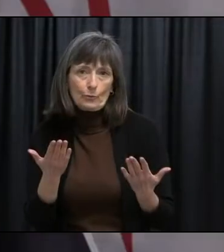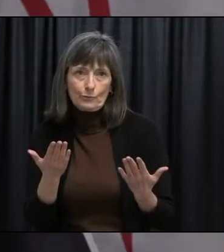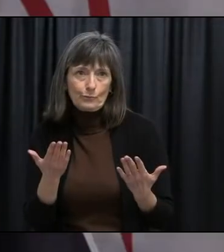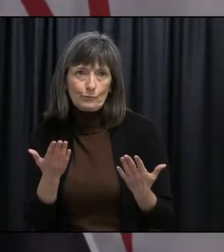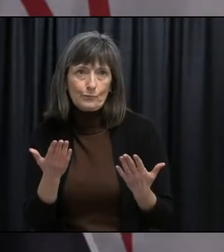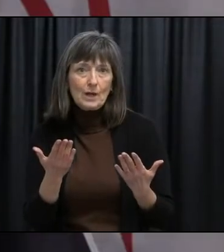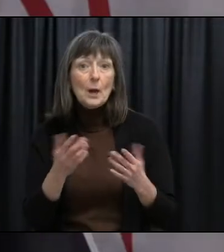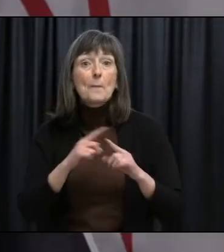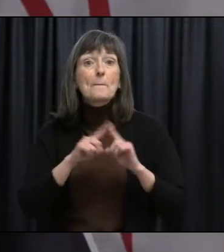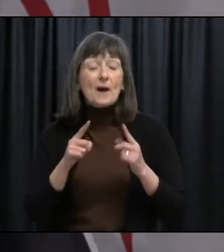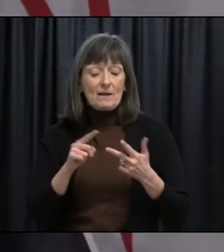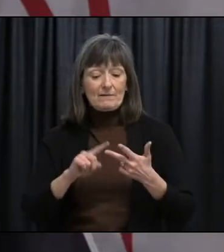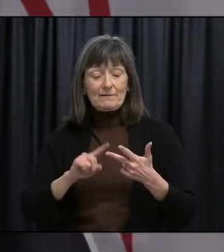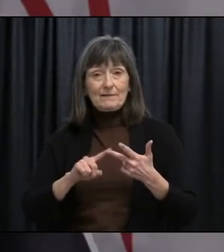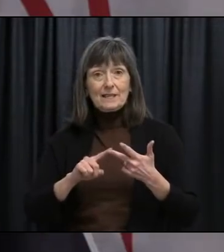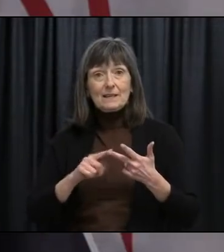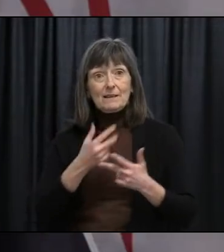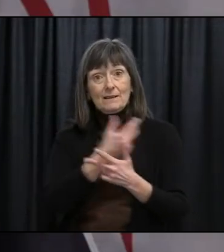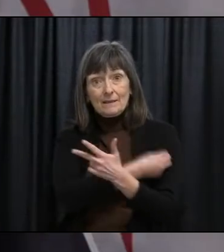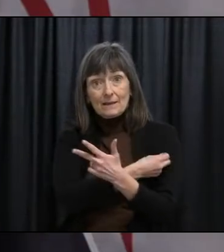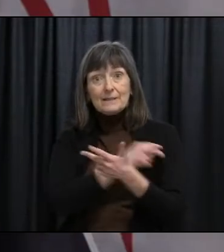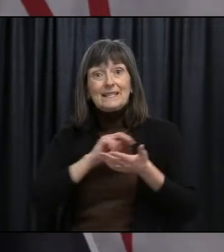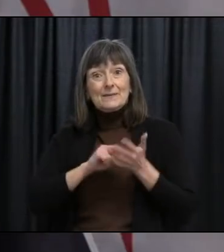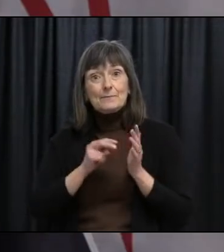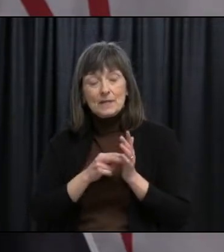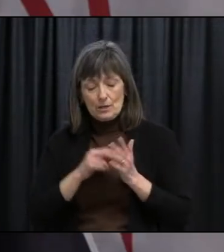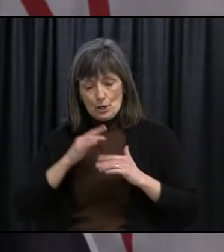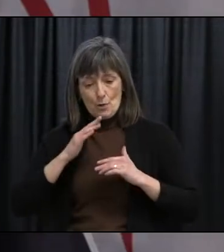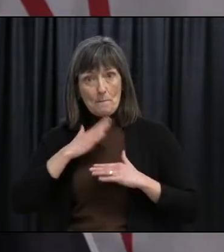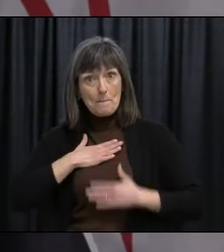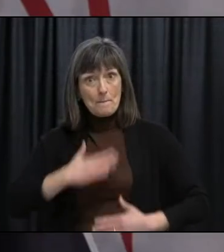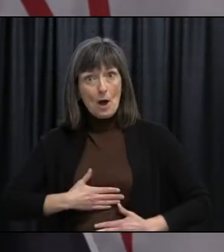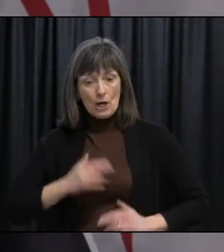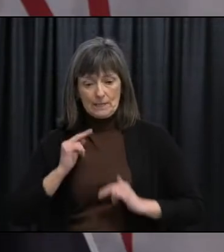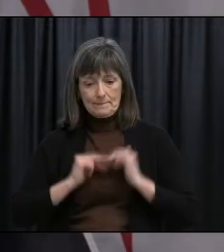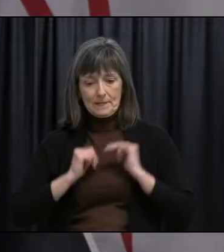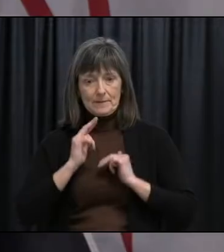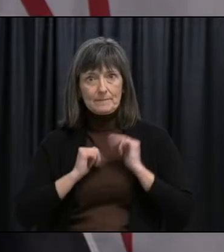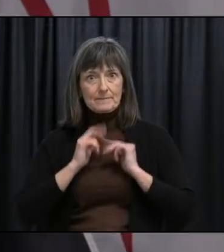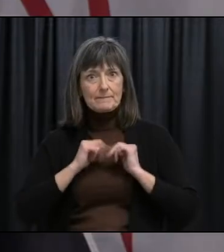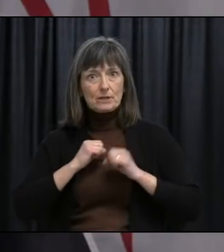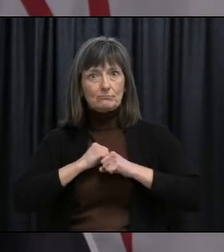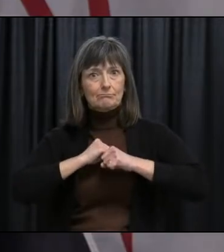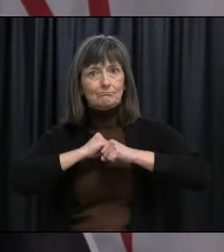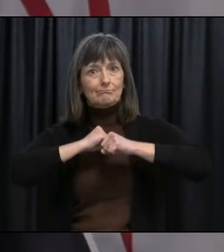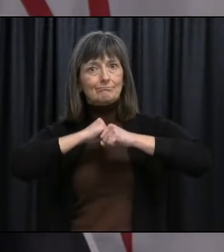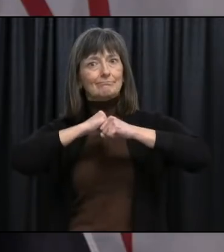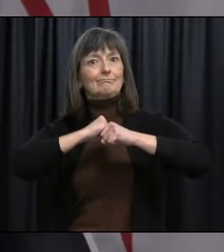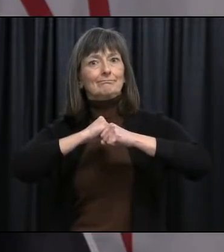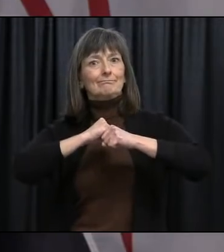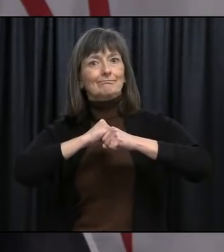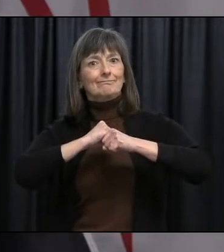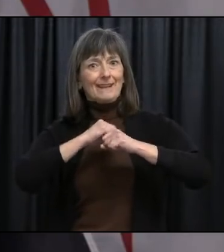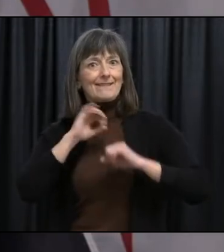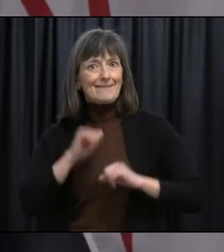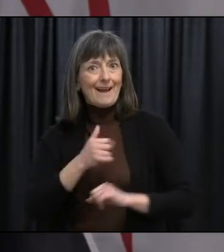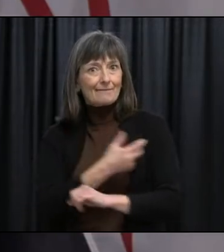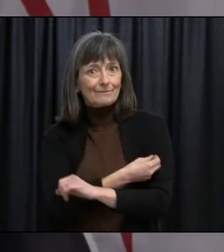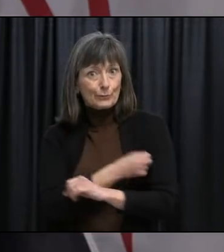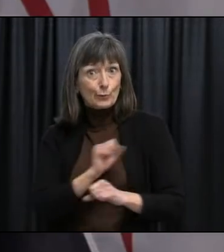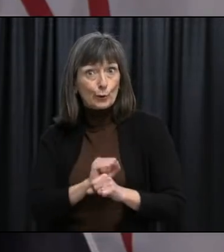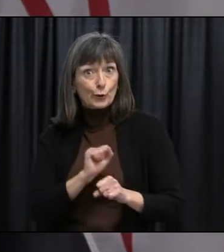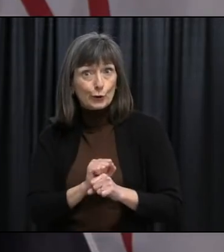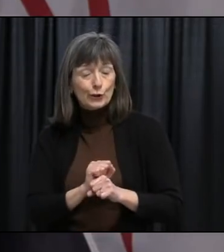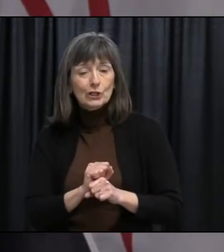that we also look at the incidence of severe disease, hospitalization, and